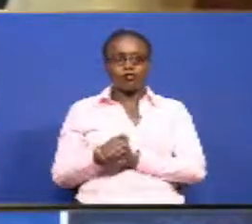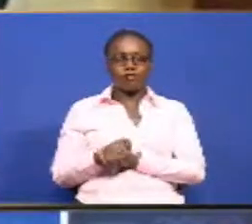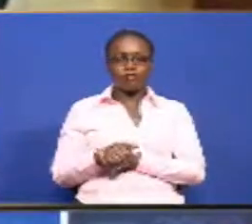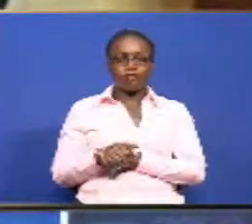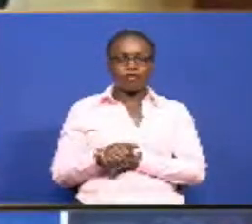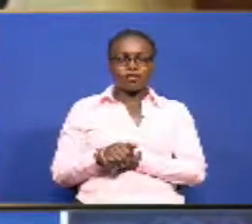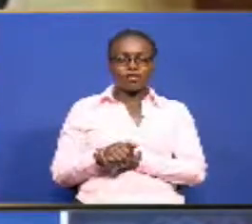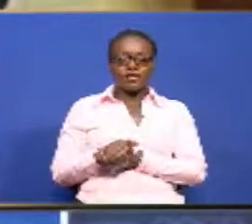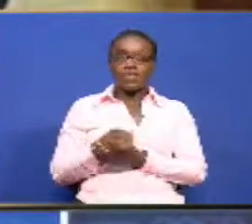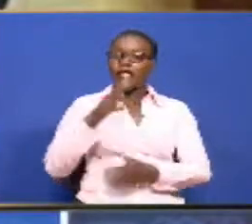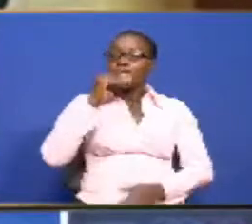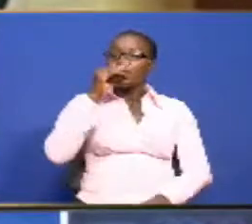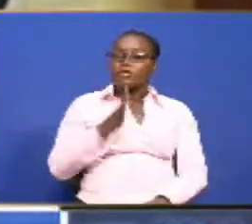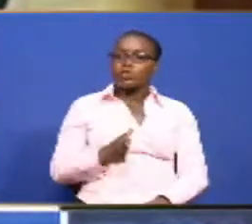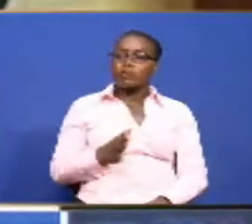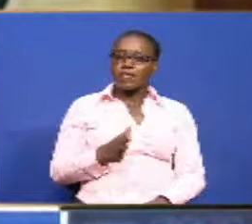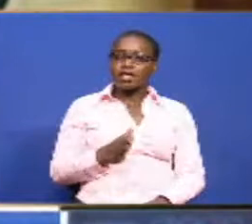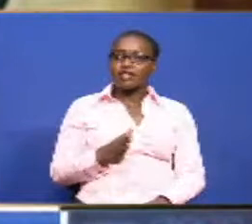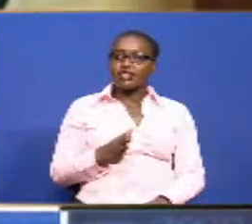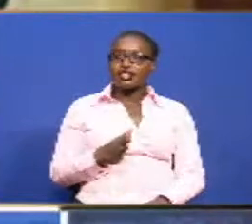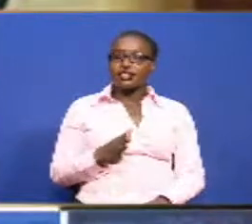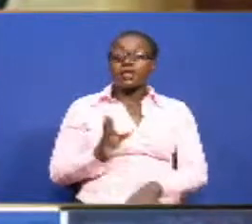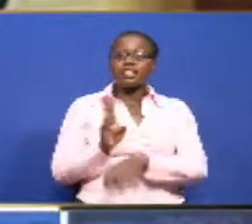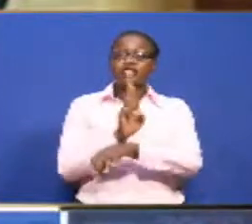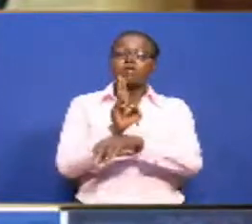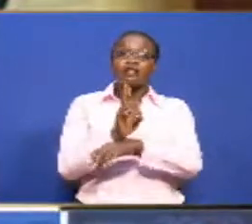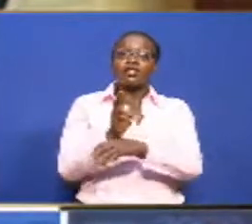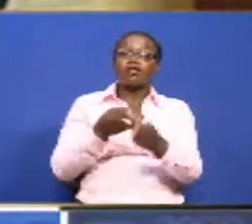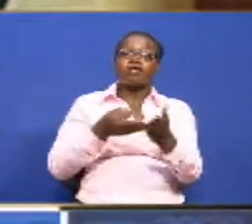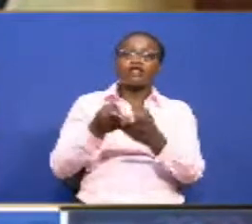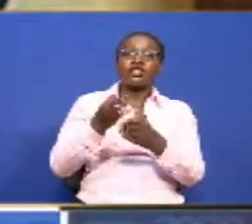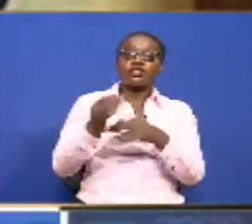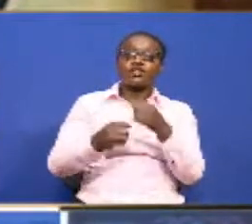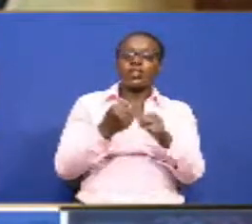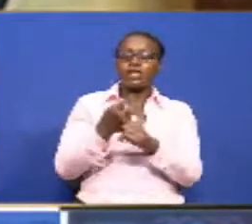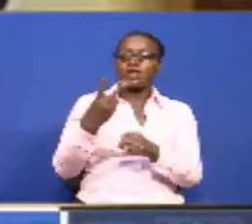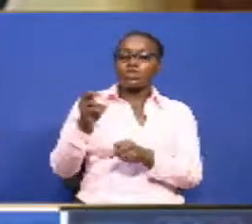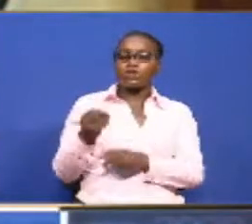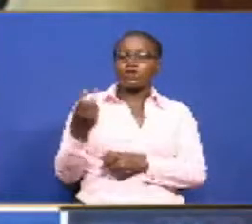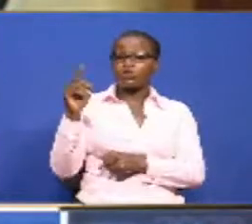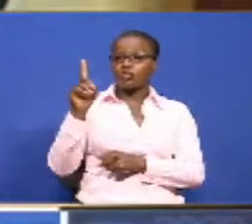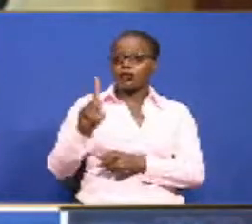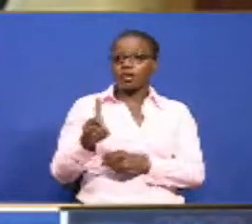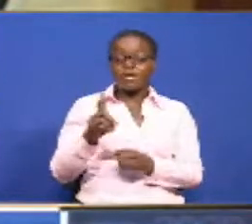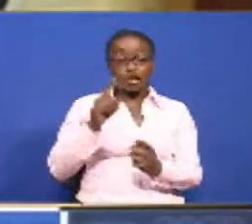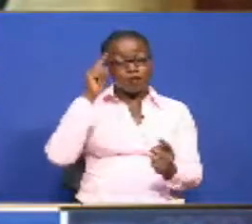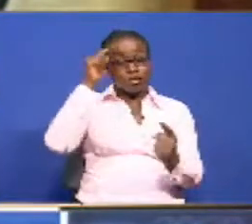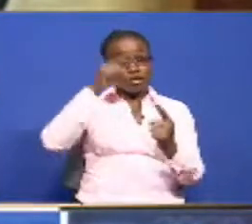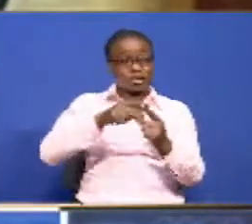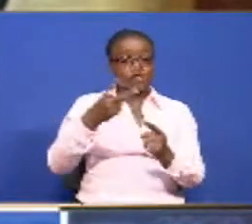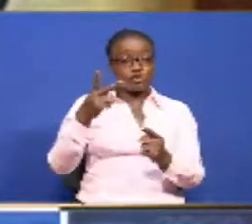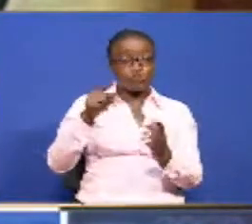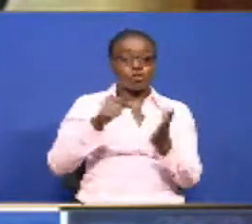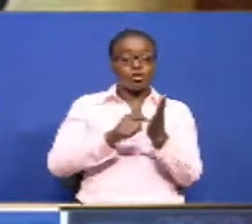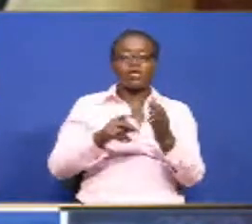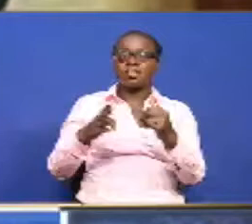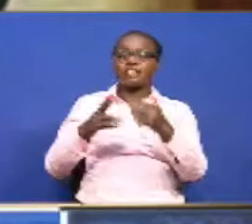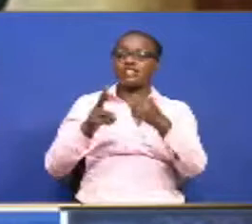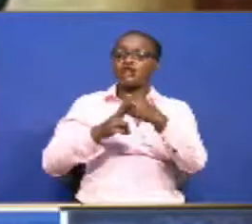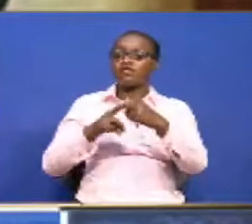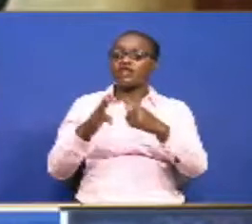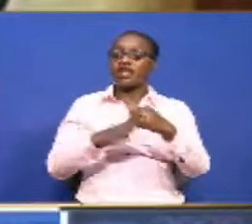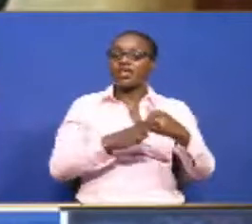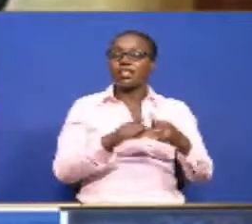Mr. Speaker, total expenditures in the financial year 2020-21 are projected at Kenya shilling 2.79 trillion